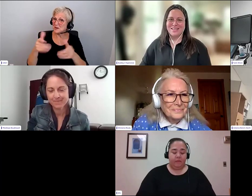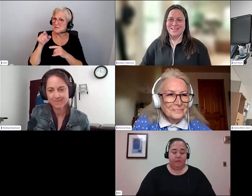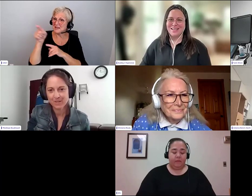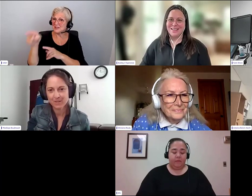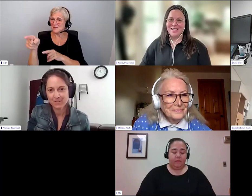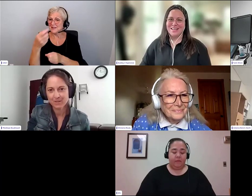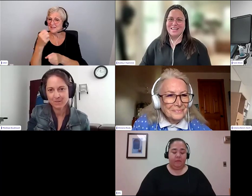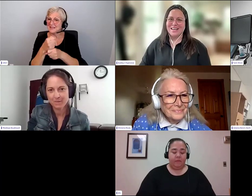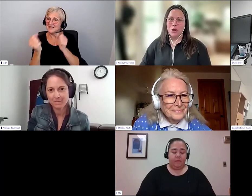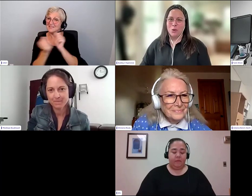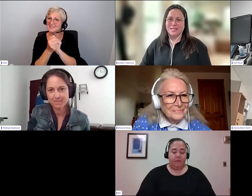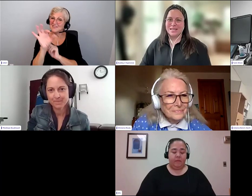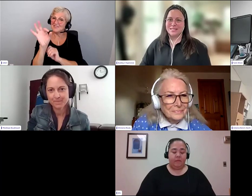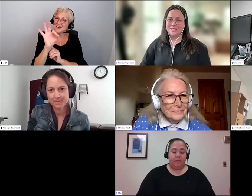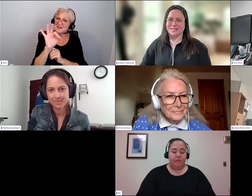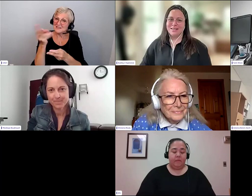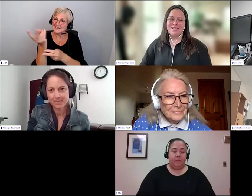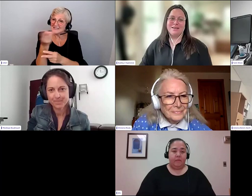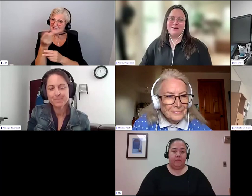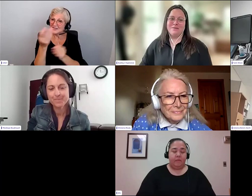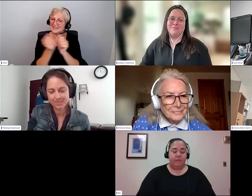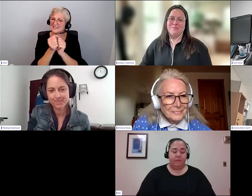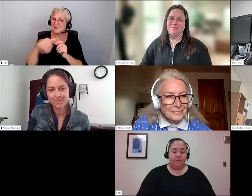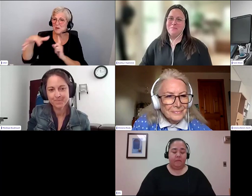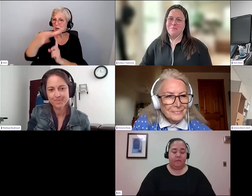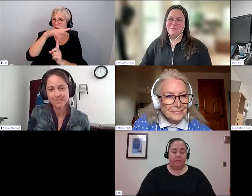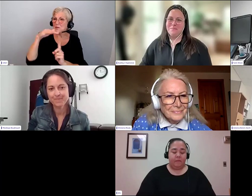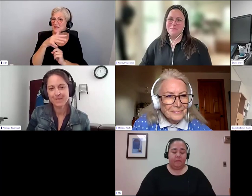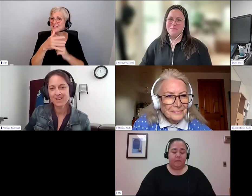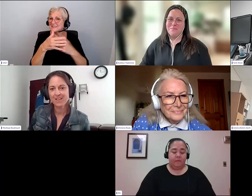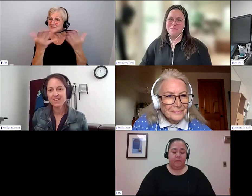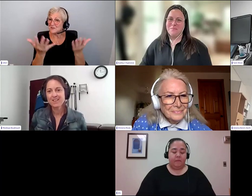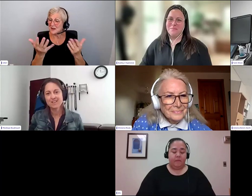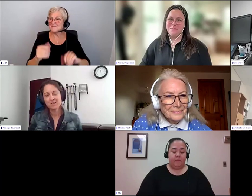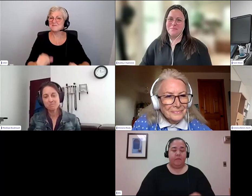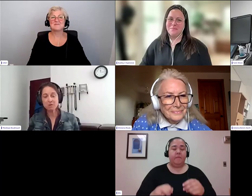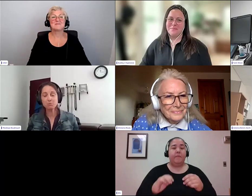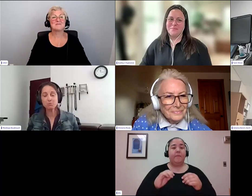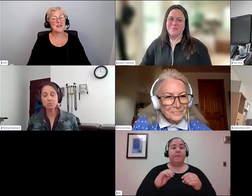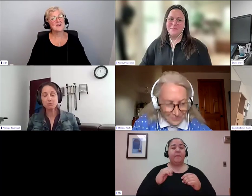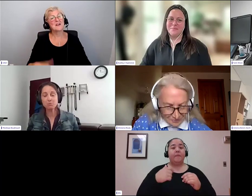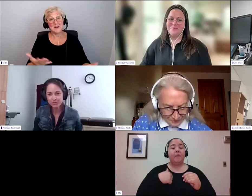bit how you and Farron work together, in what context?